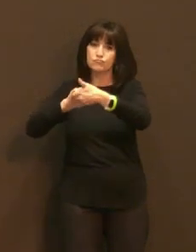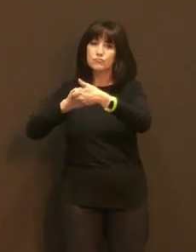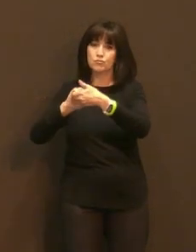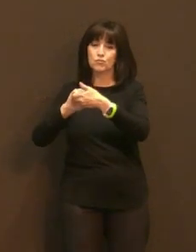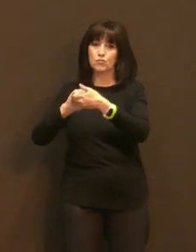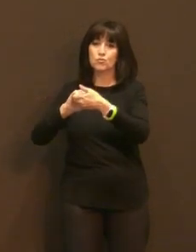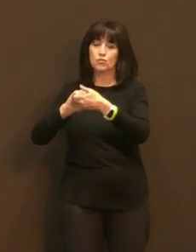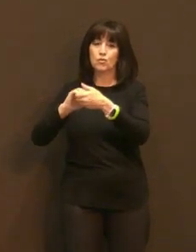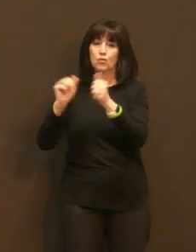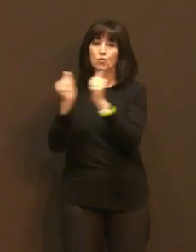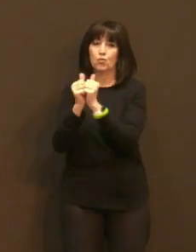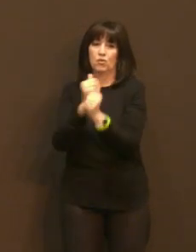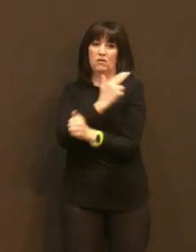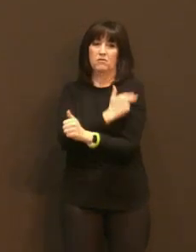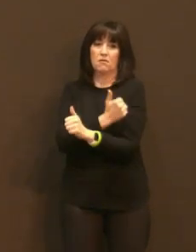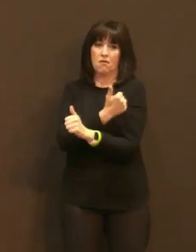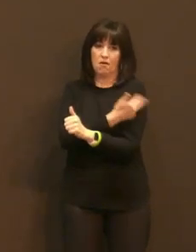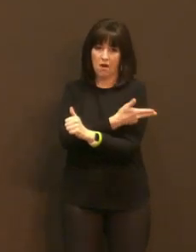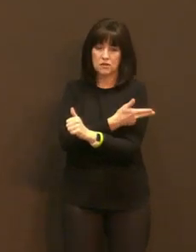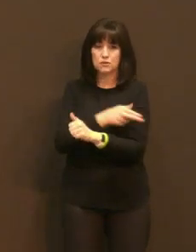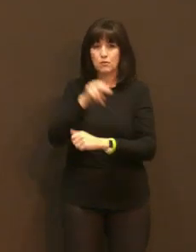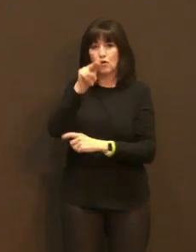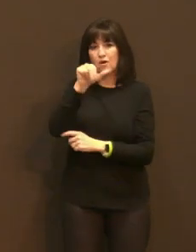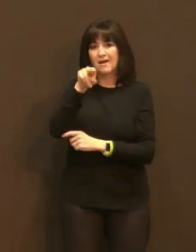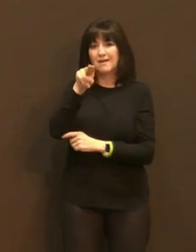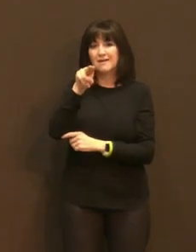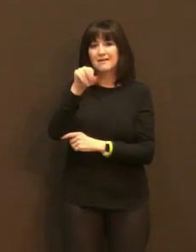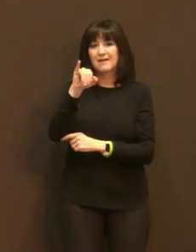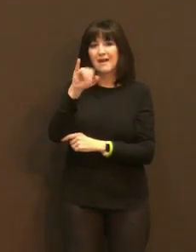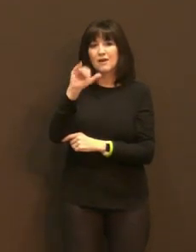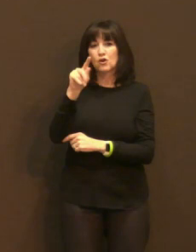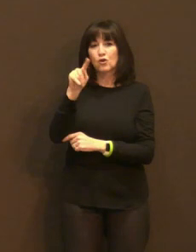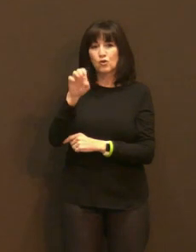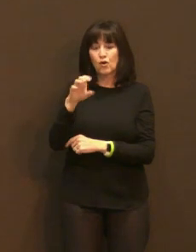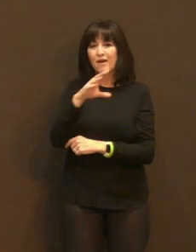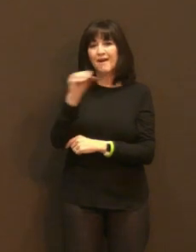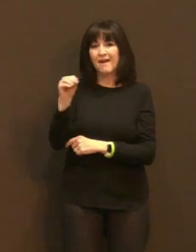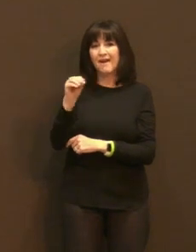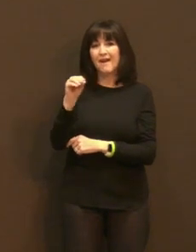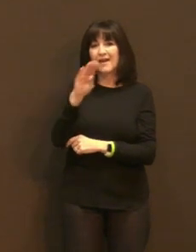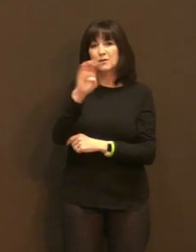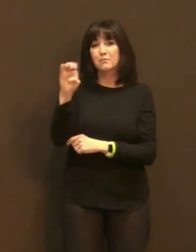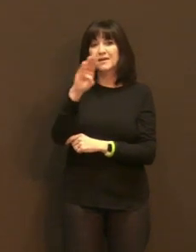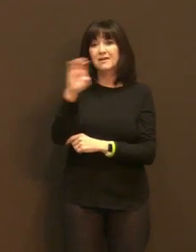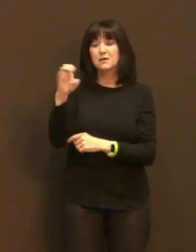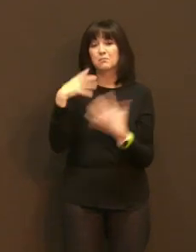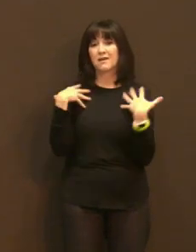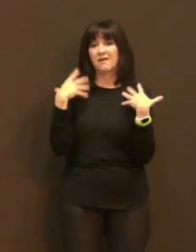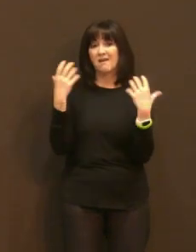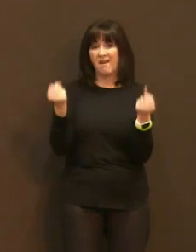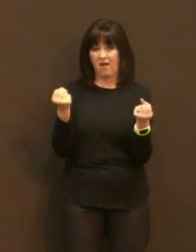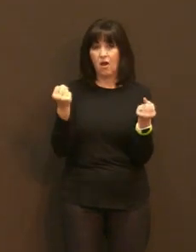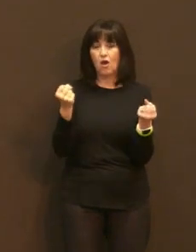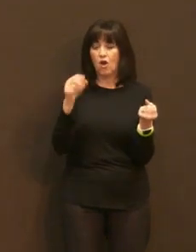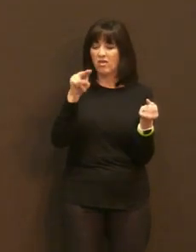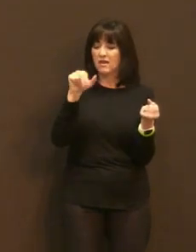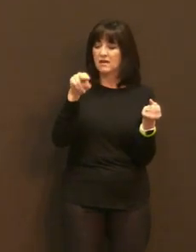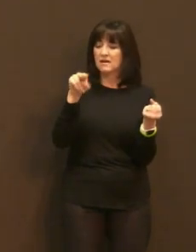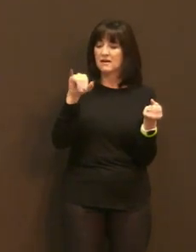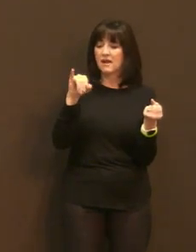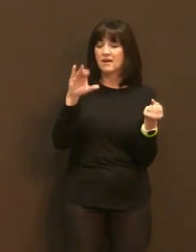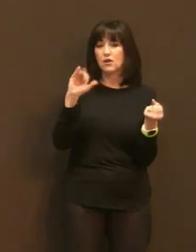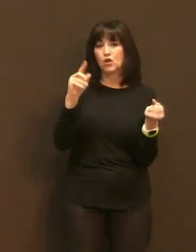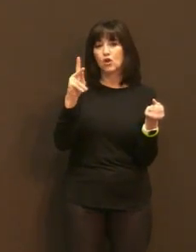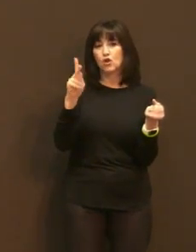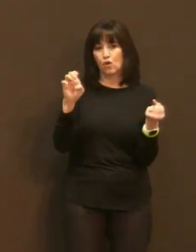Our hospital partners, Nanticoke and BB and Bay Health, have been just tremendous to work with. In the